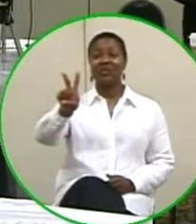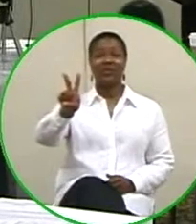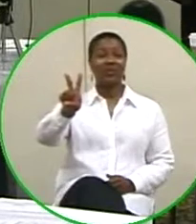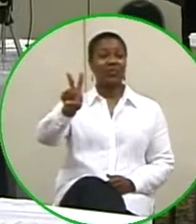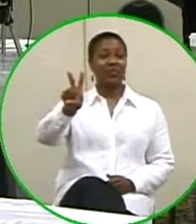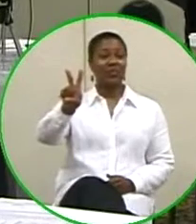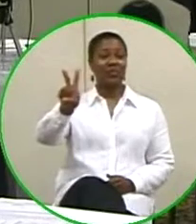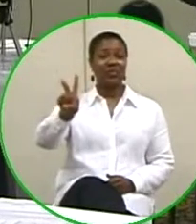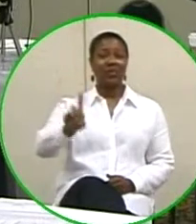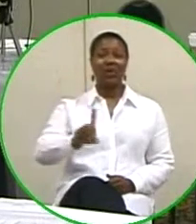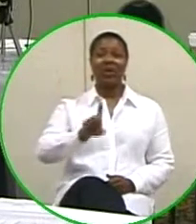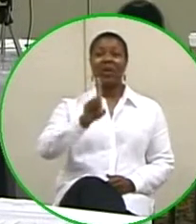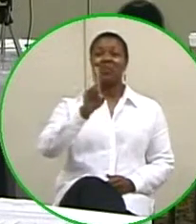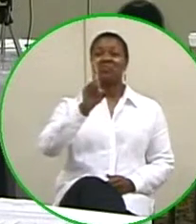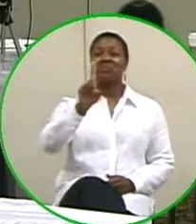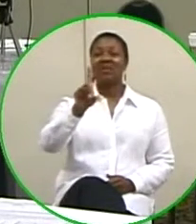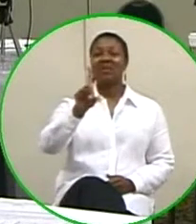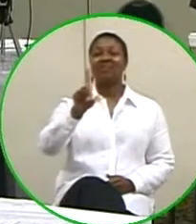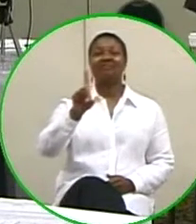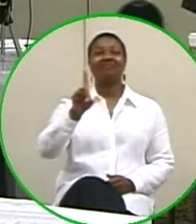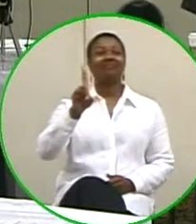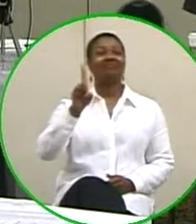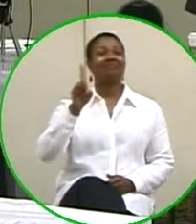2 and 1.